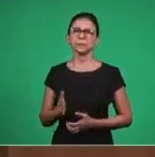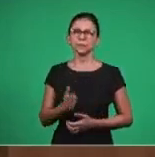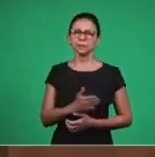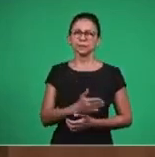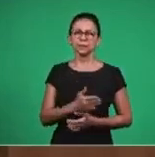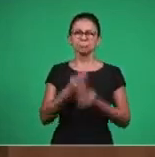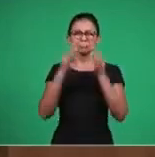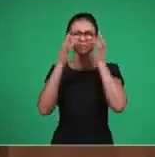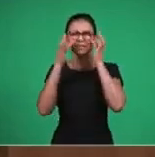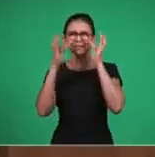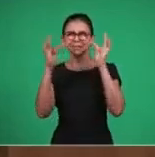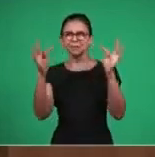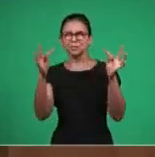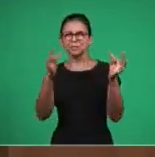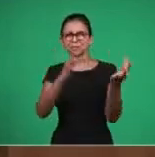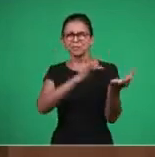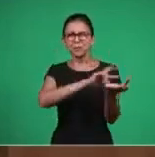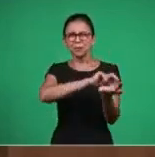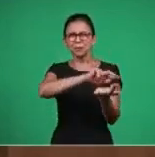where